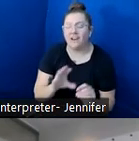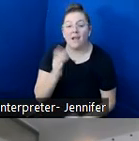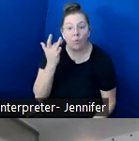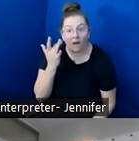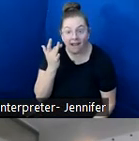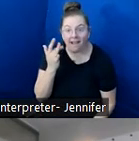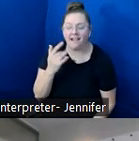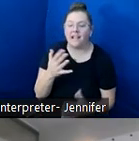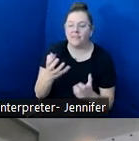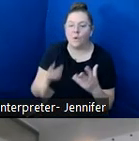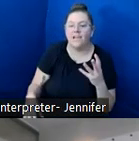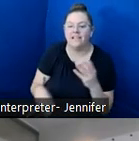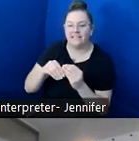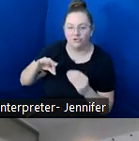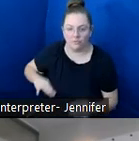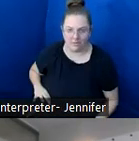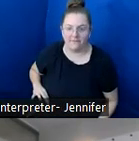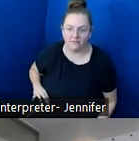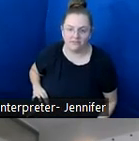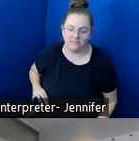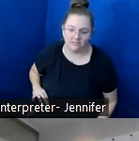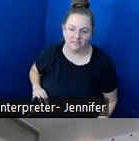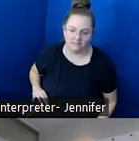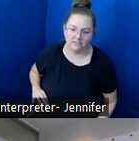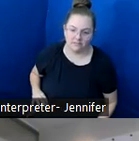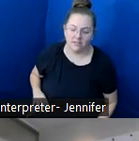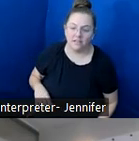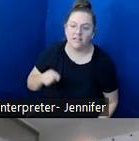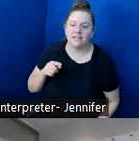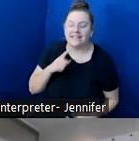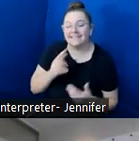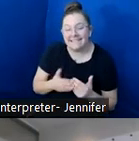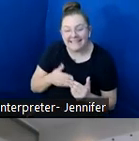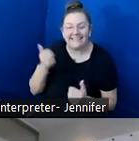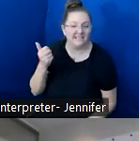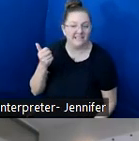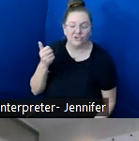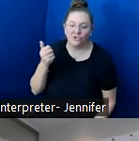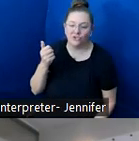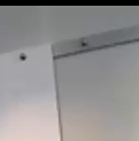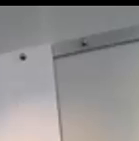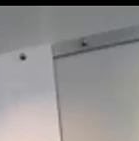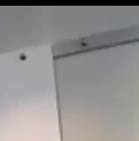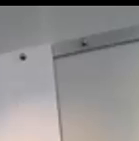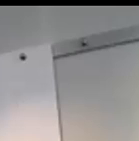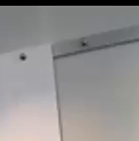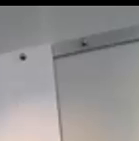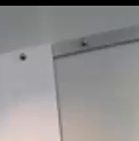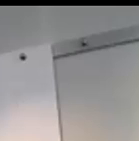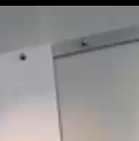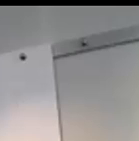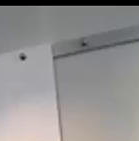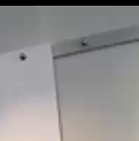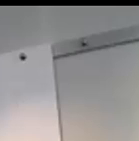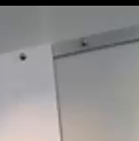the additional benefits. They enroll because it's easier in dealing with Medicare paperwork, and they